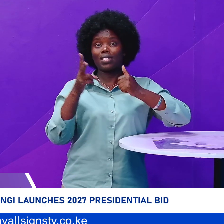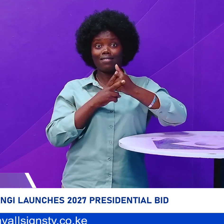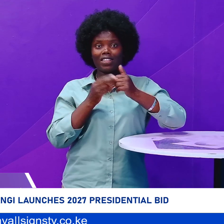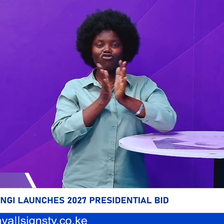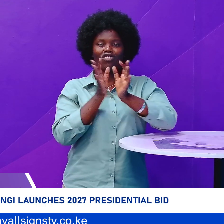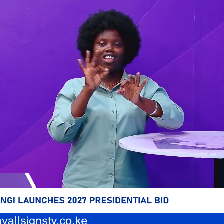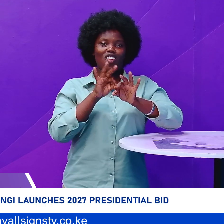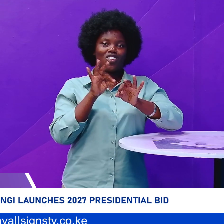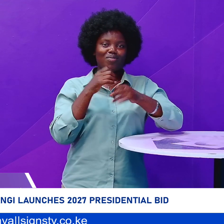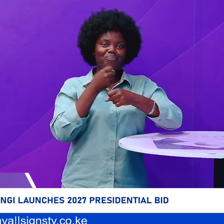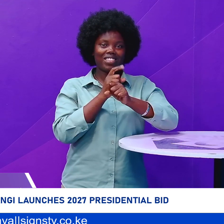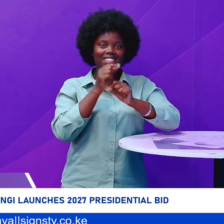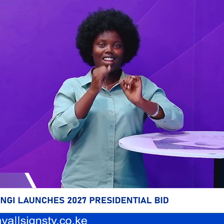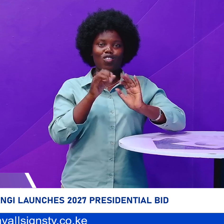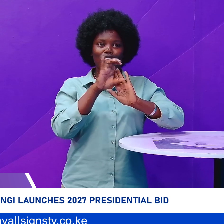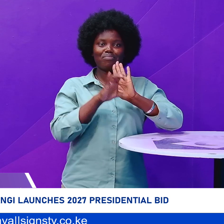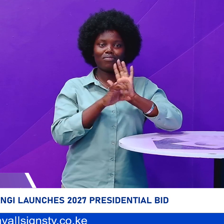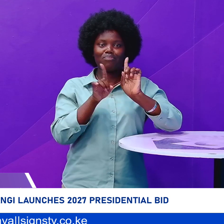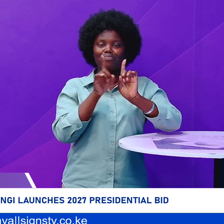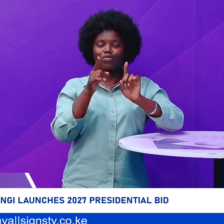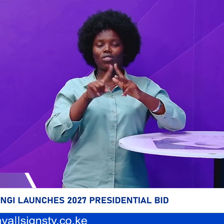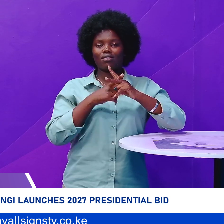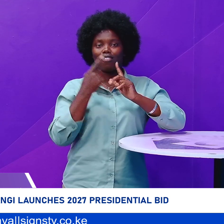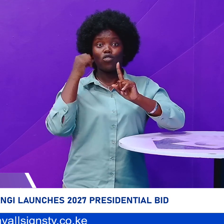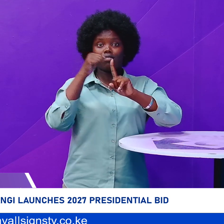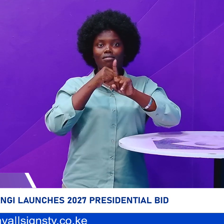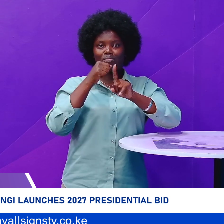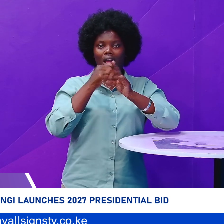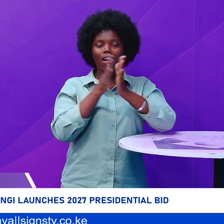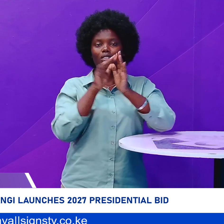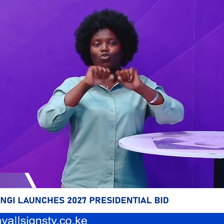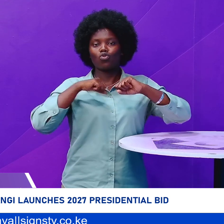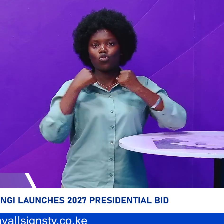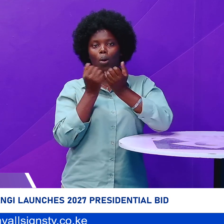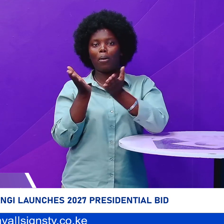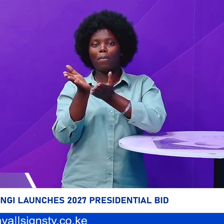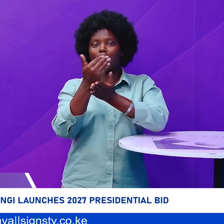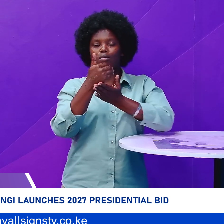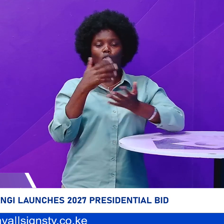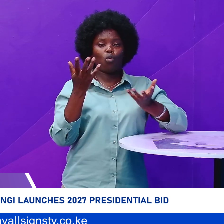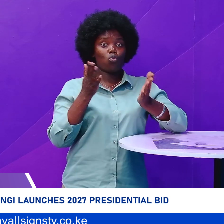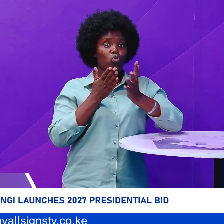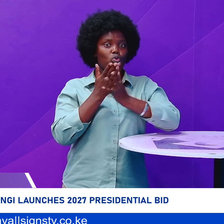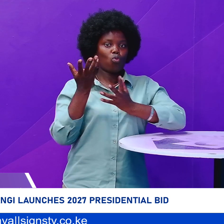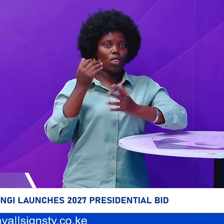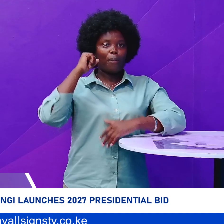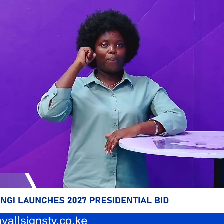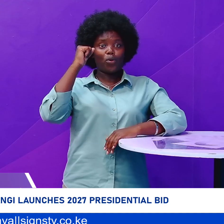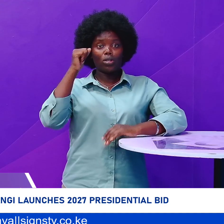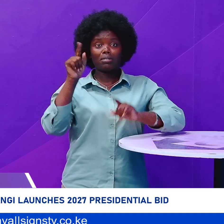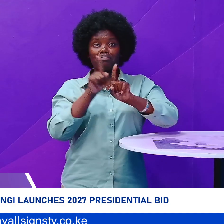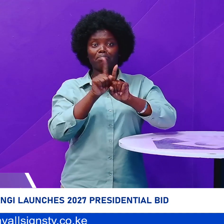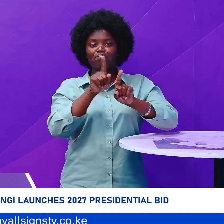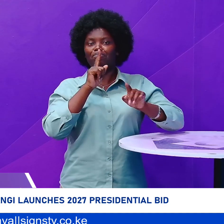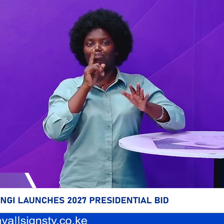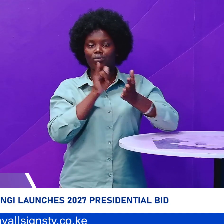for the presidency in the 2027 general election, marking a new chapter in his journey from